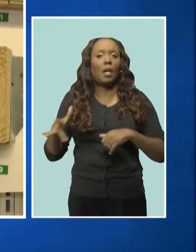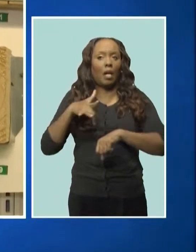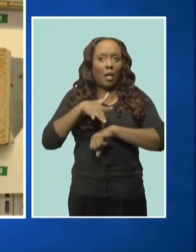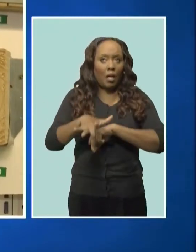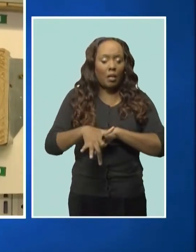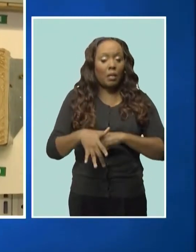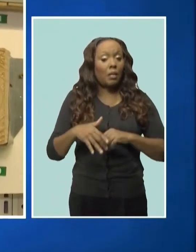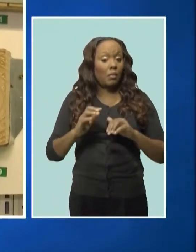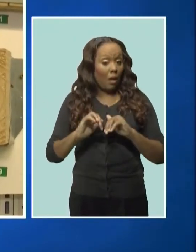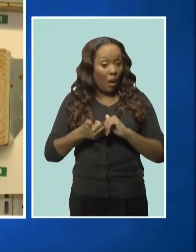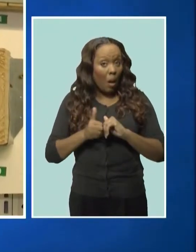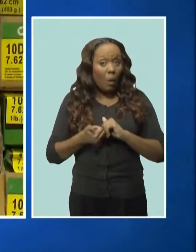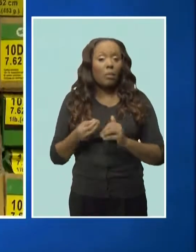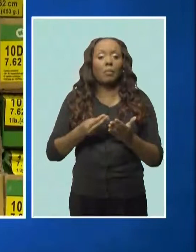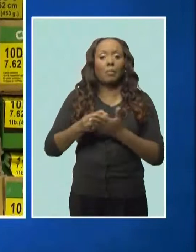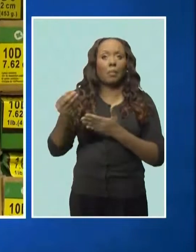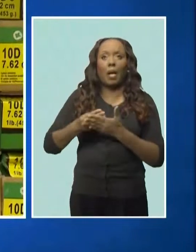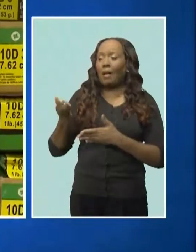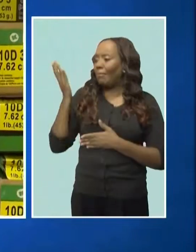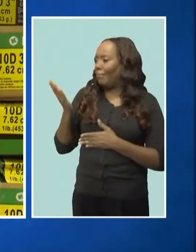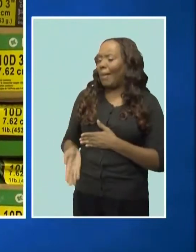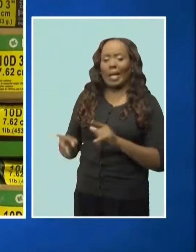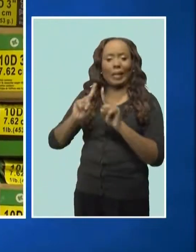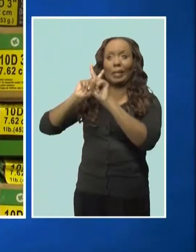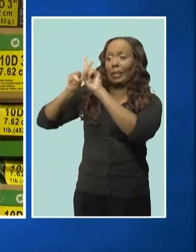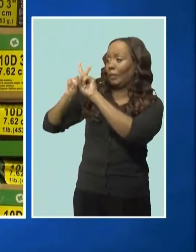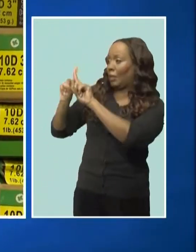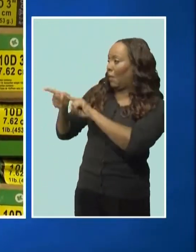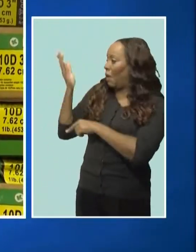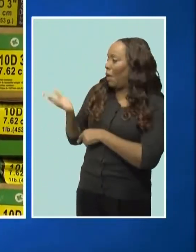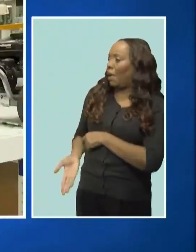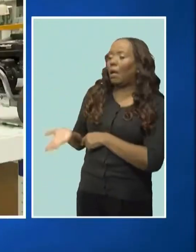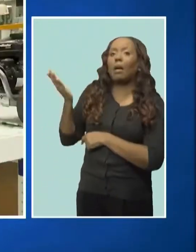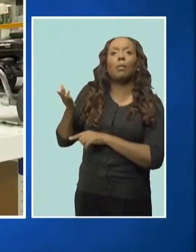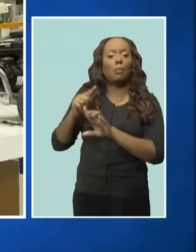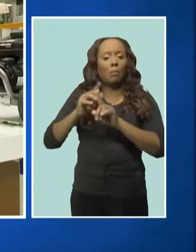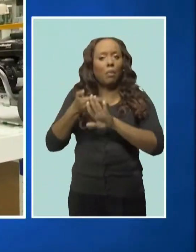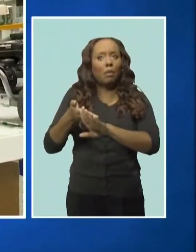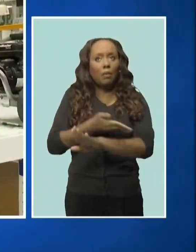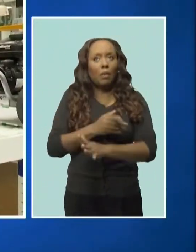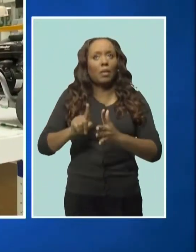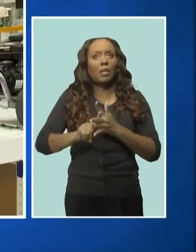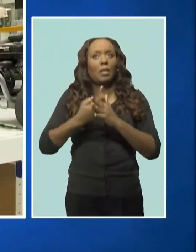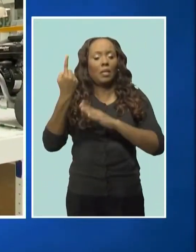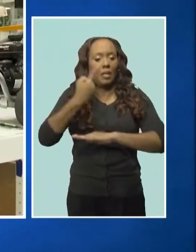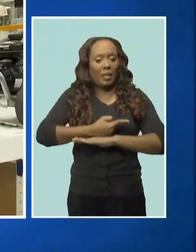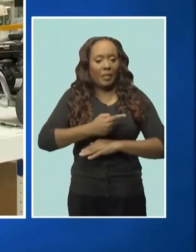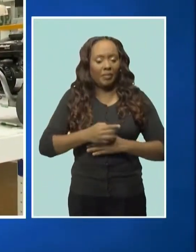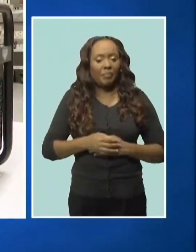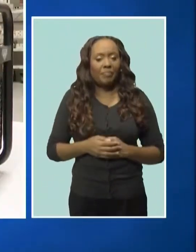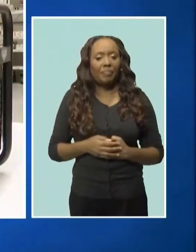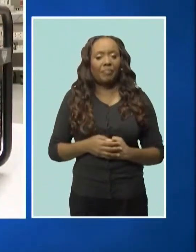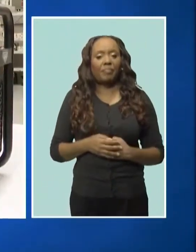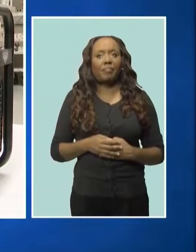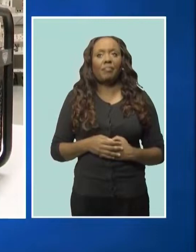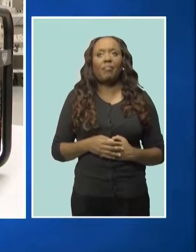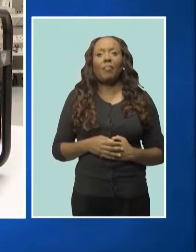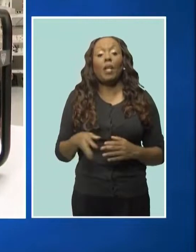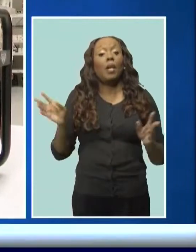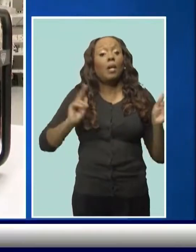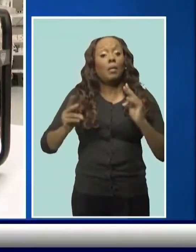by purchasing the necessary items ahead of the start date. Our customers will come for